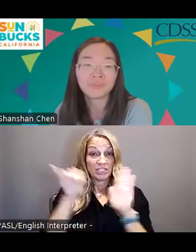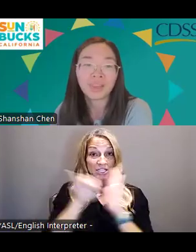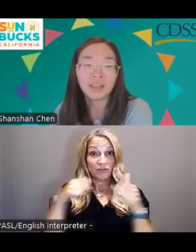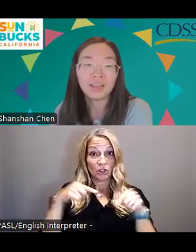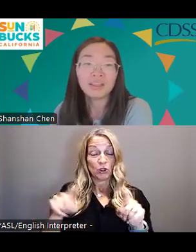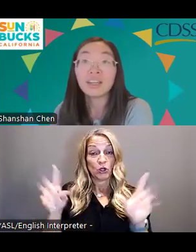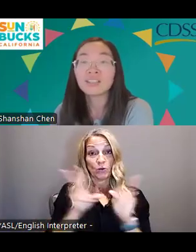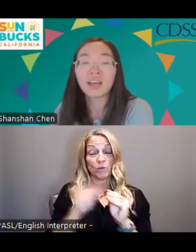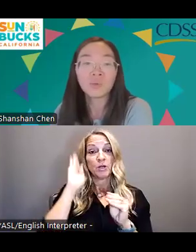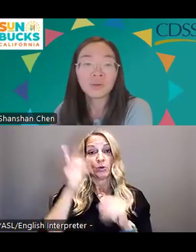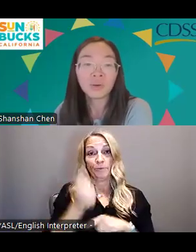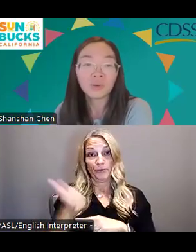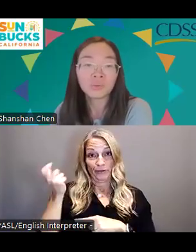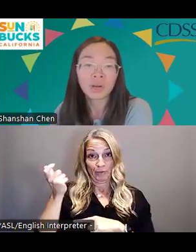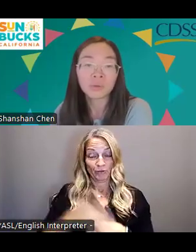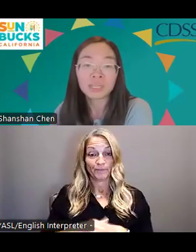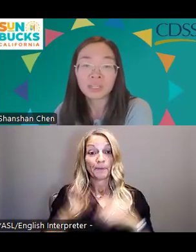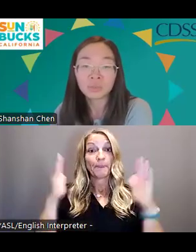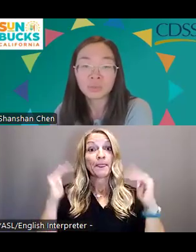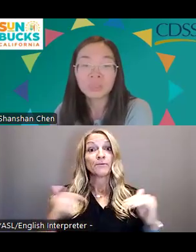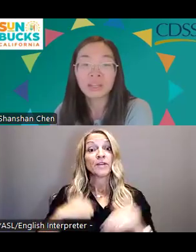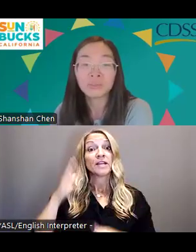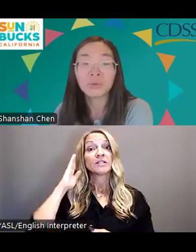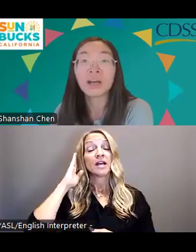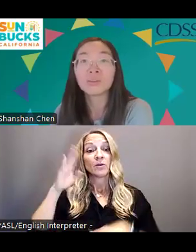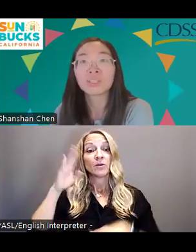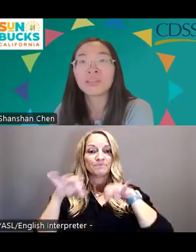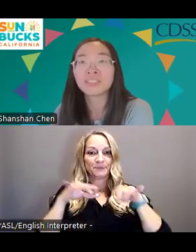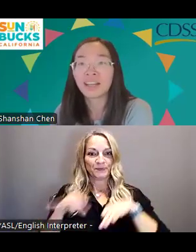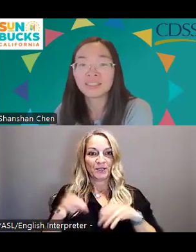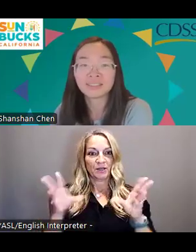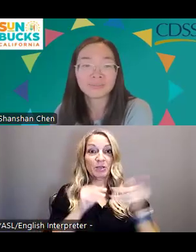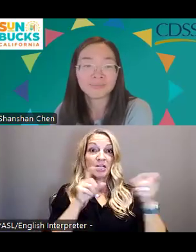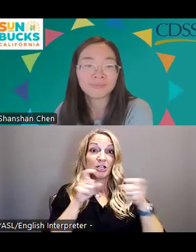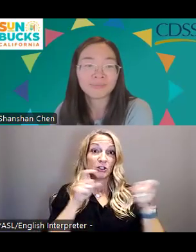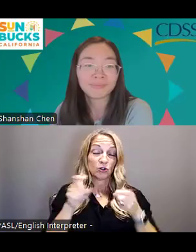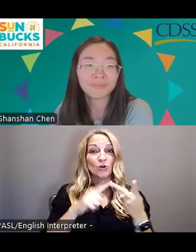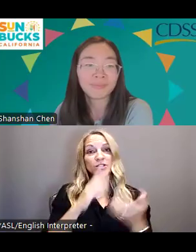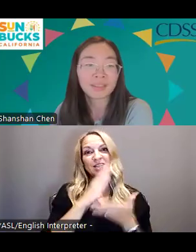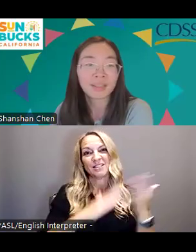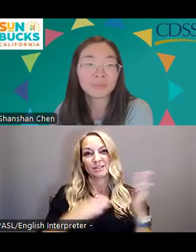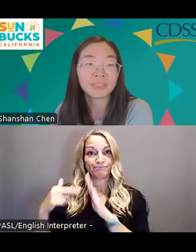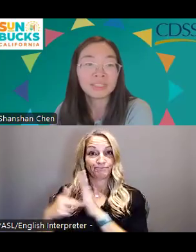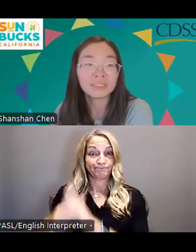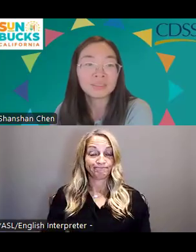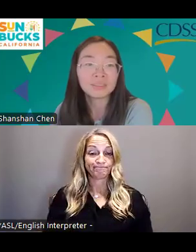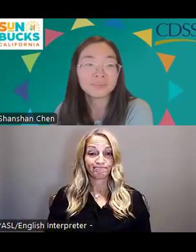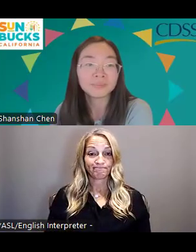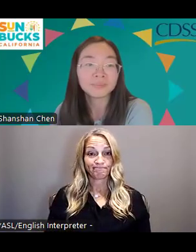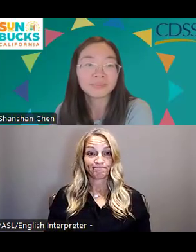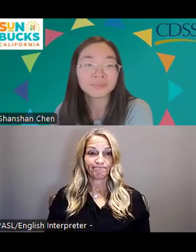removed. Next, I will go over our meeting controls and a few housekeeping slides. Next slide,